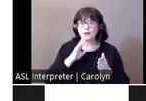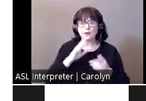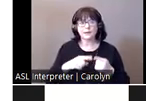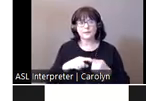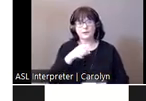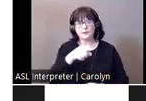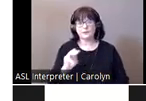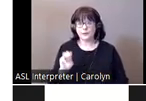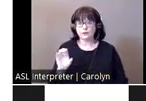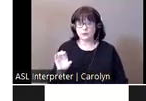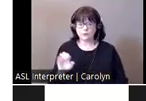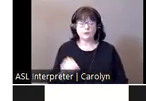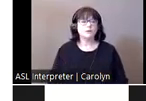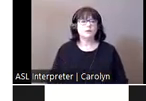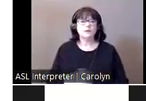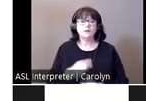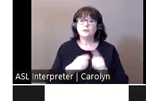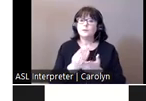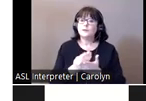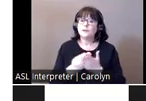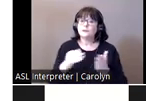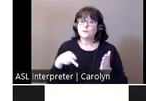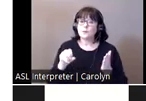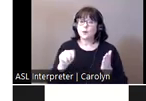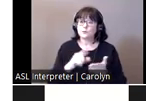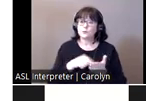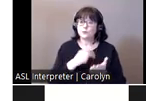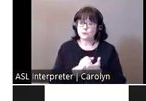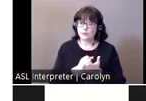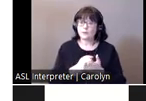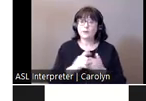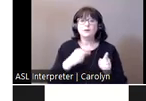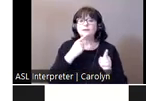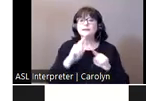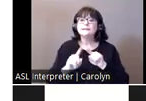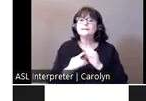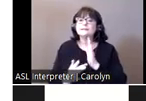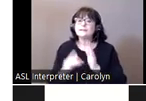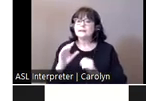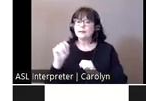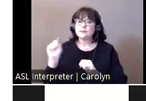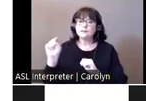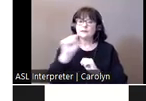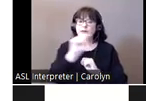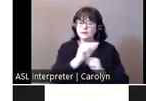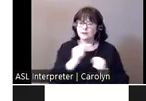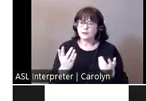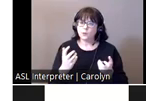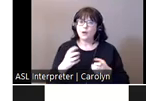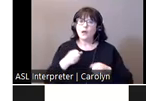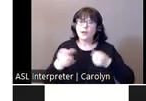a Financial Post article referencing tech companies who want workers faster, so they're designing their own